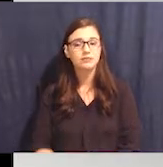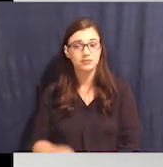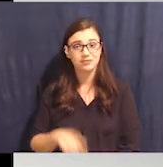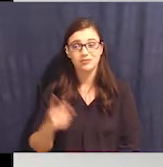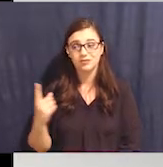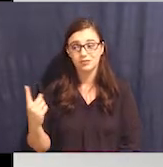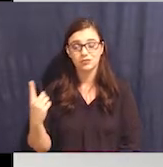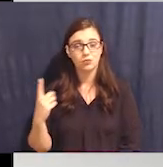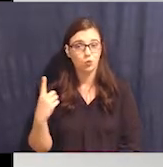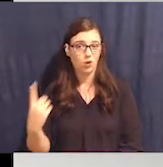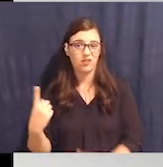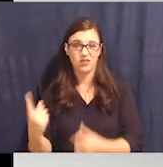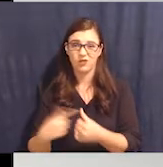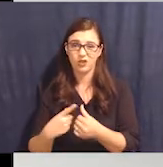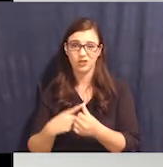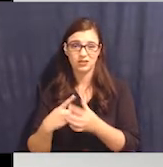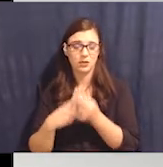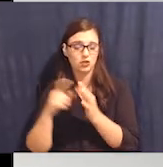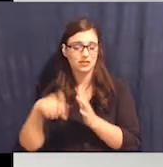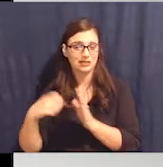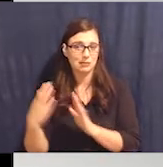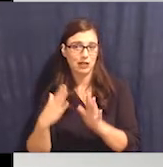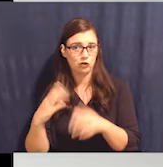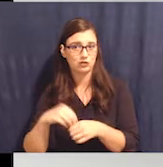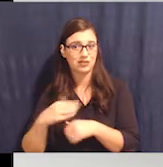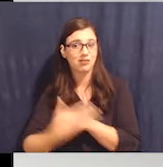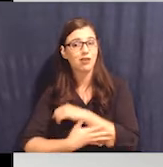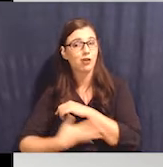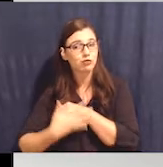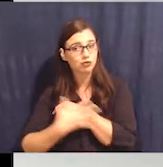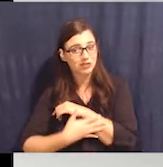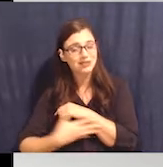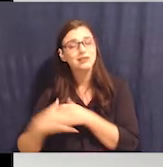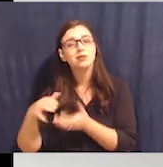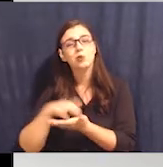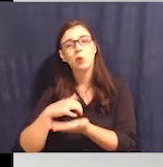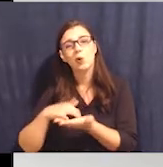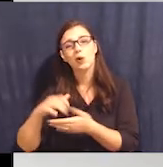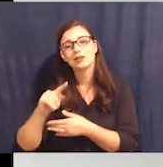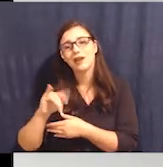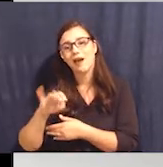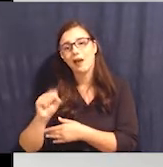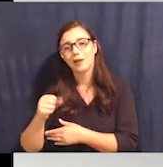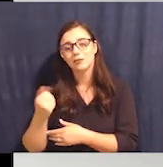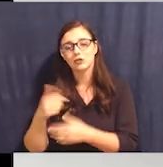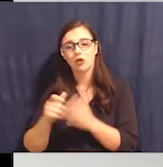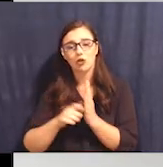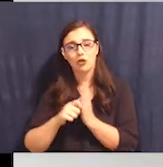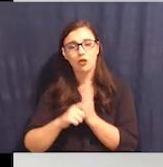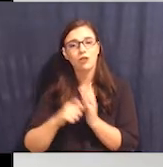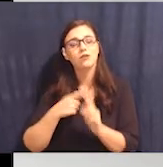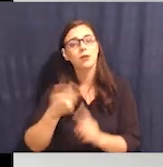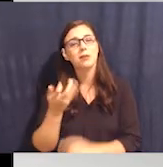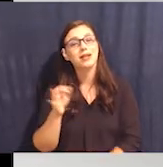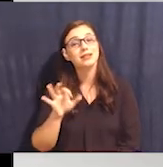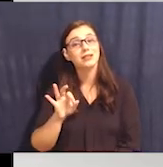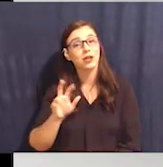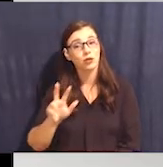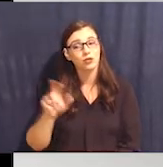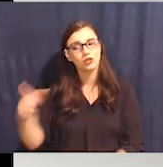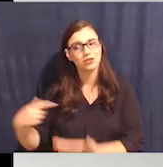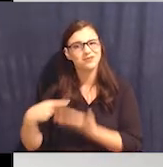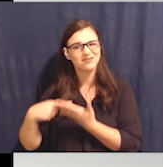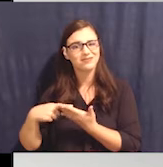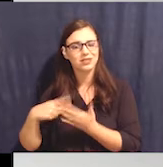years. In fact, she was one of the first special needs planners in the country. There's a New York Times article from 1993 where